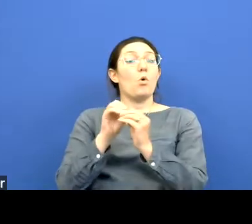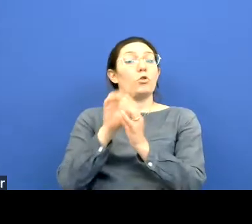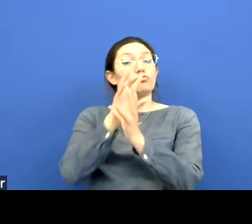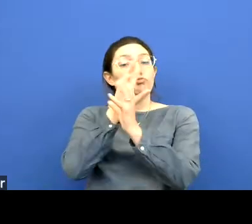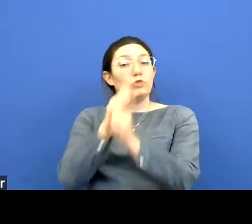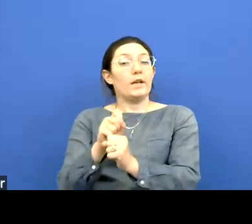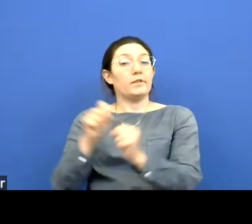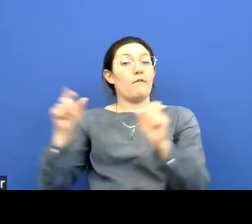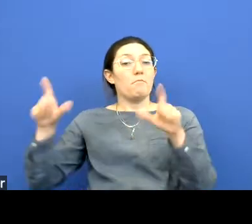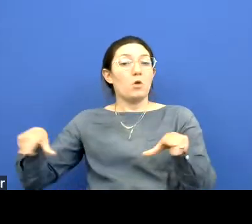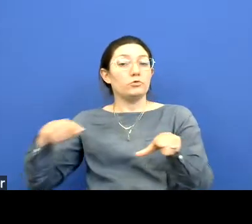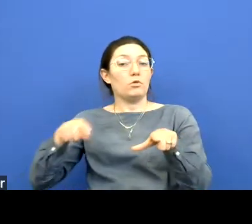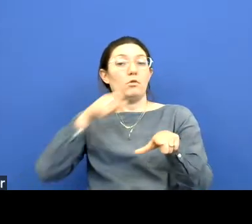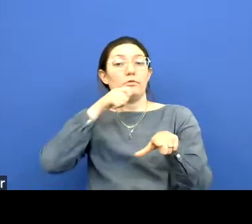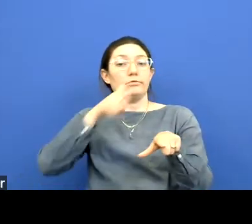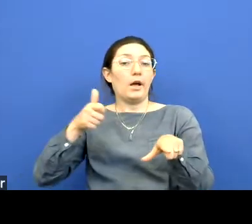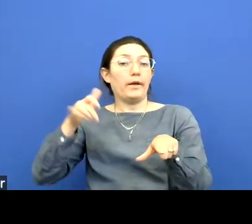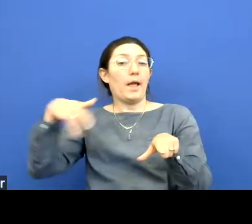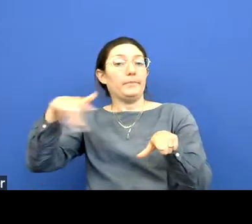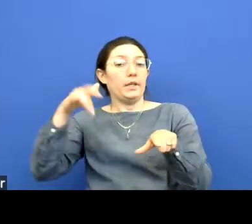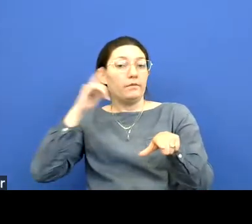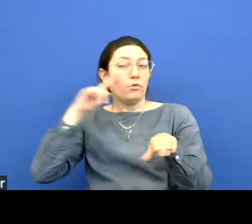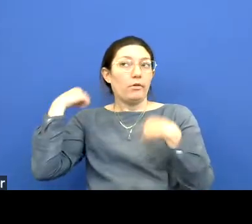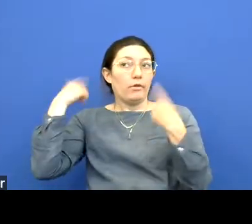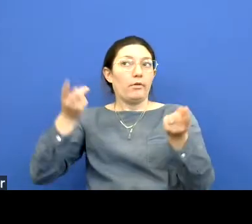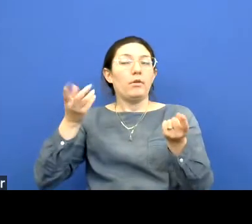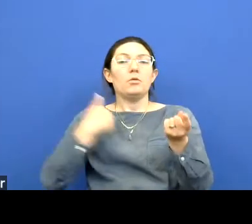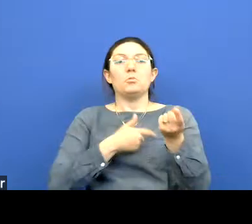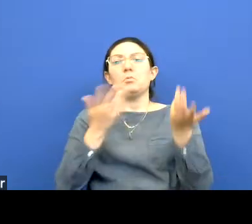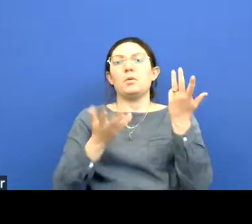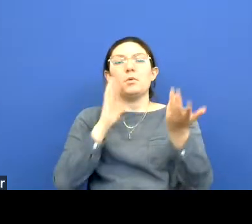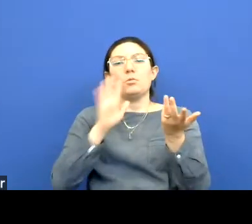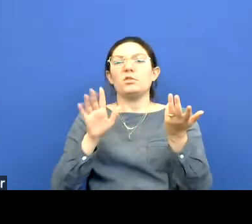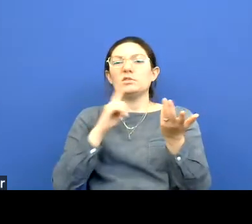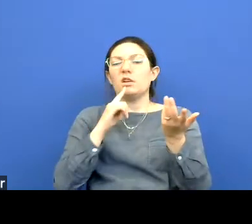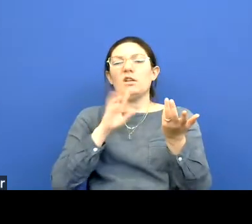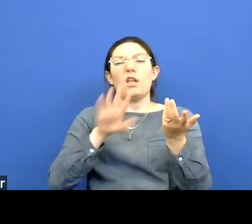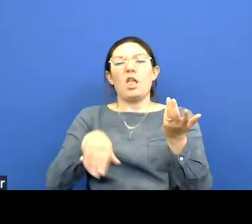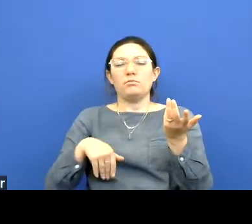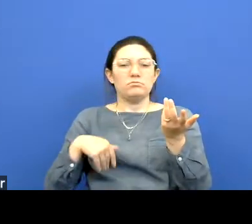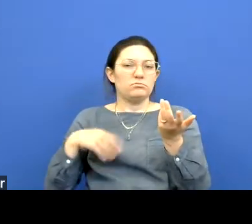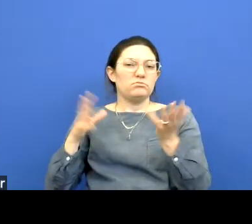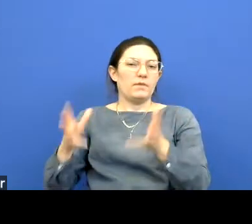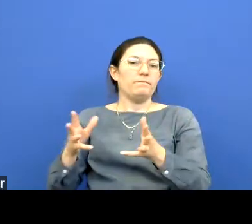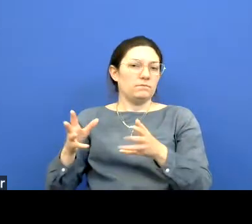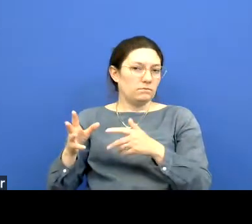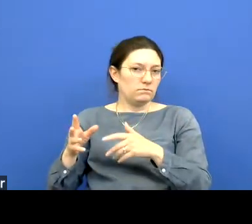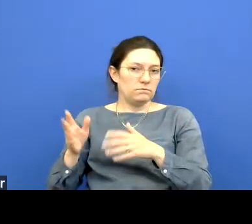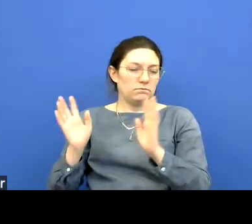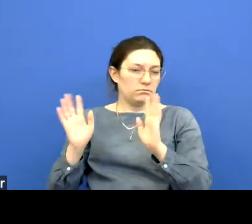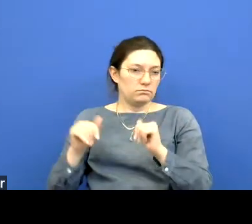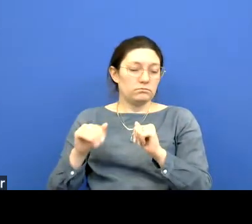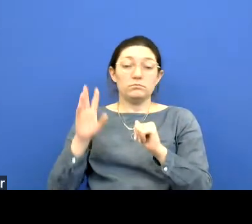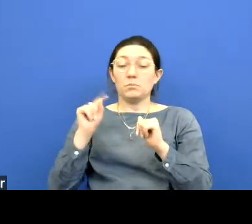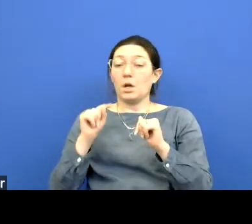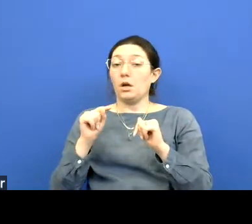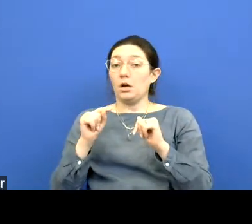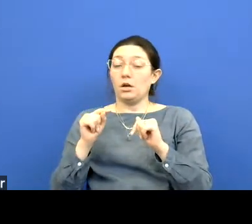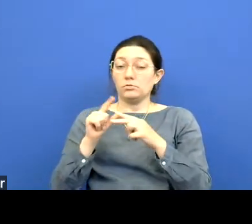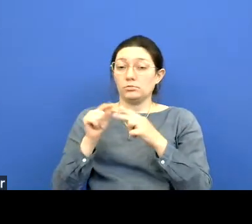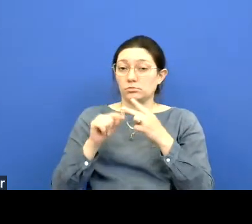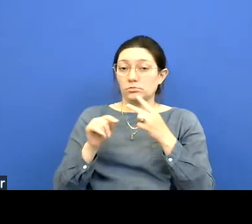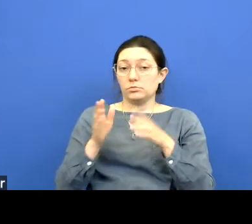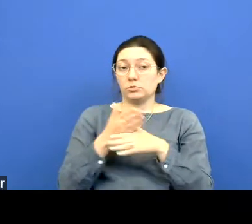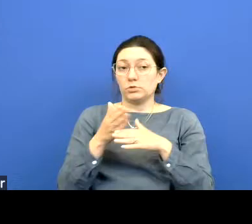likely to sit empty, we'd probably say, let's just get it out of there entirely. But given a choice between